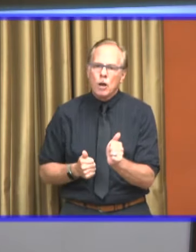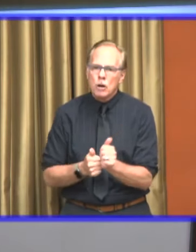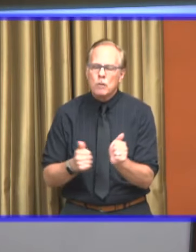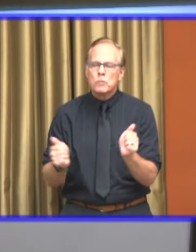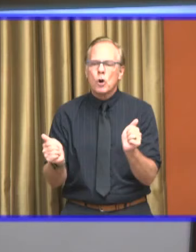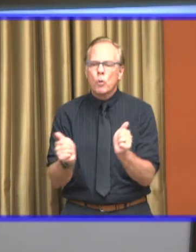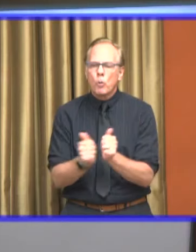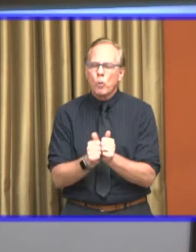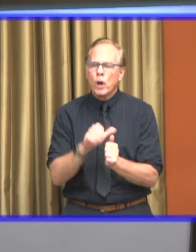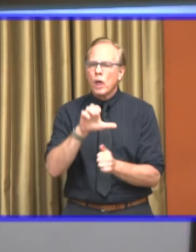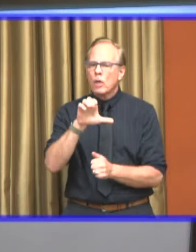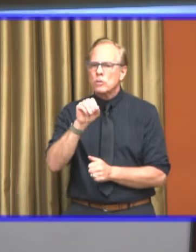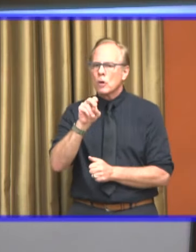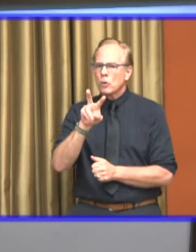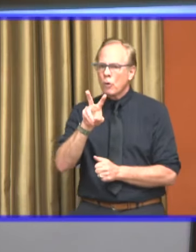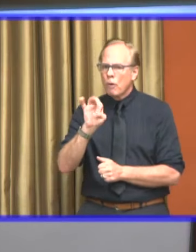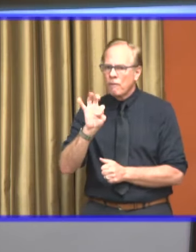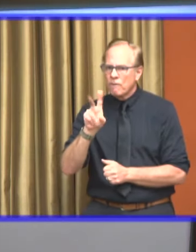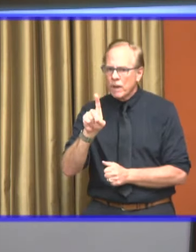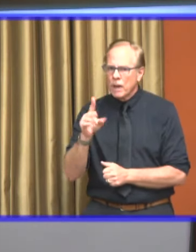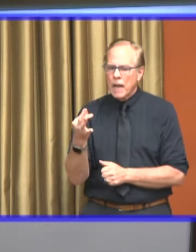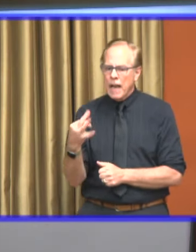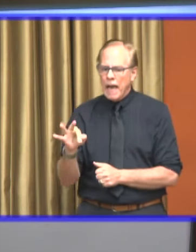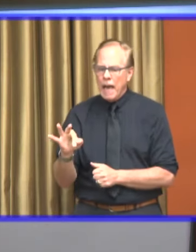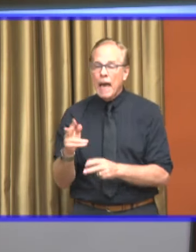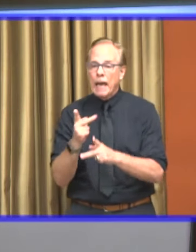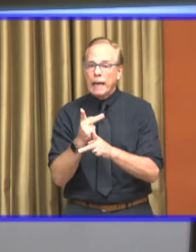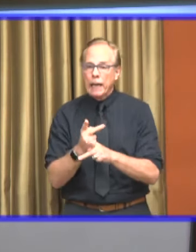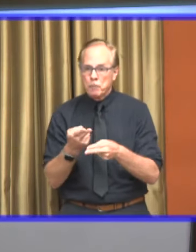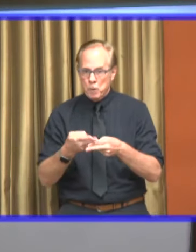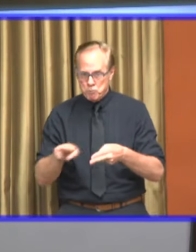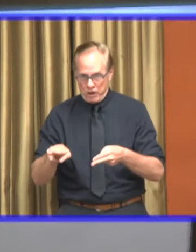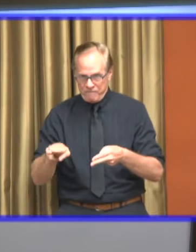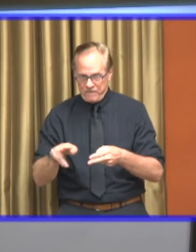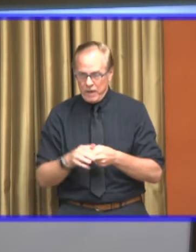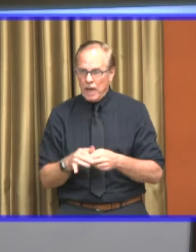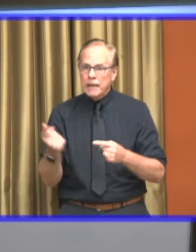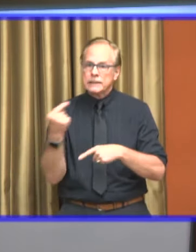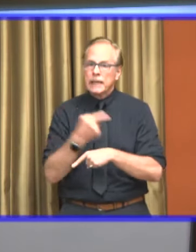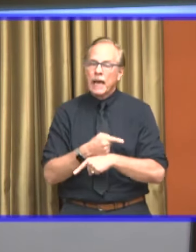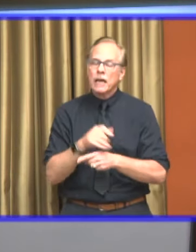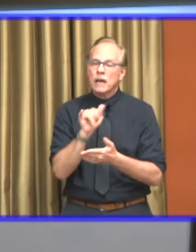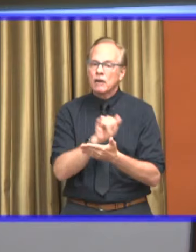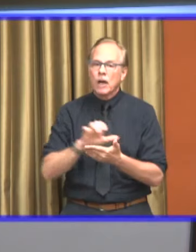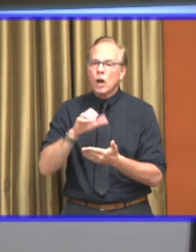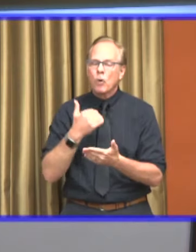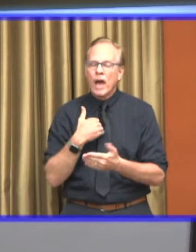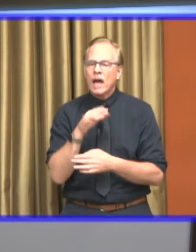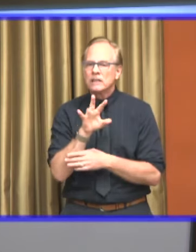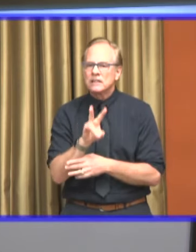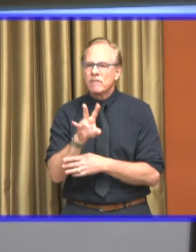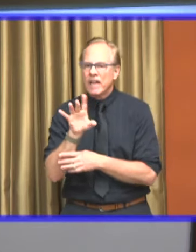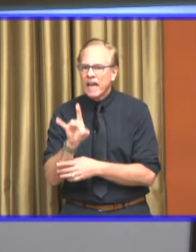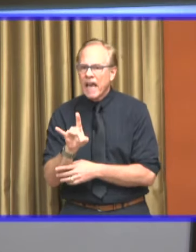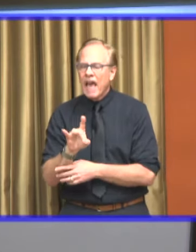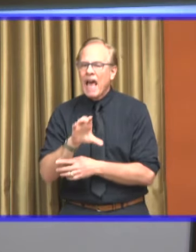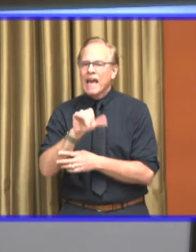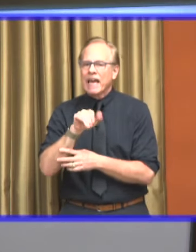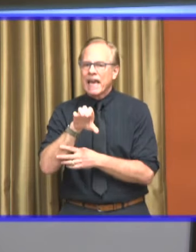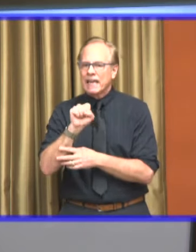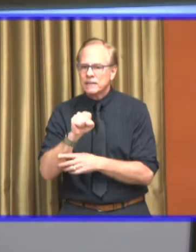to COVID-19. So let me keep this brief. Today in Yavapai County, we have 78 confirmed cases, 2